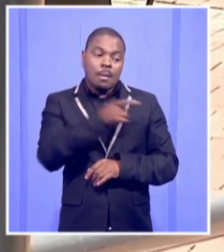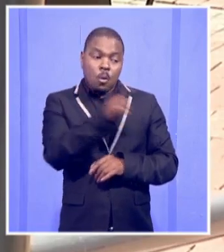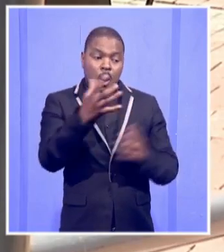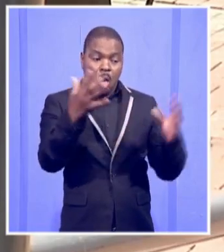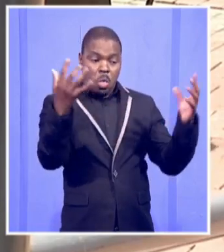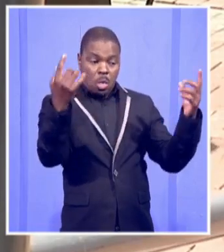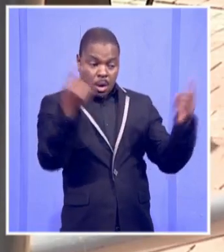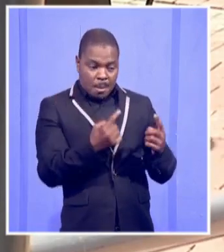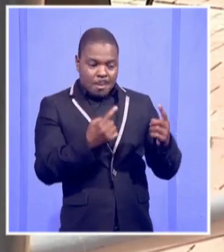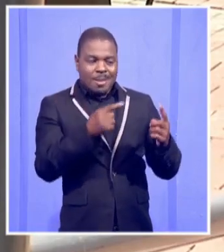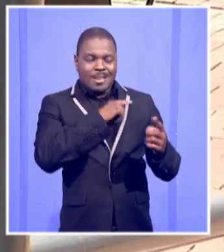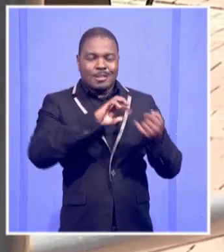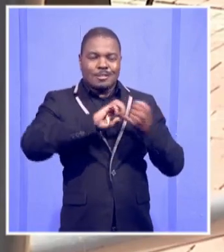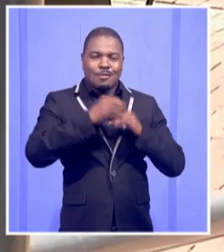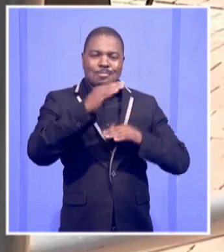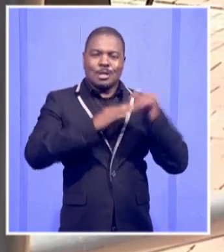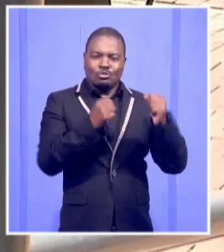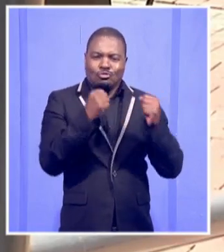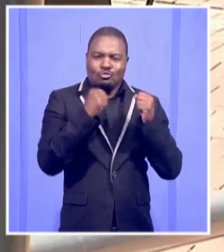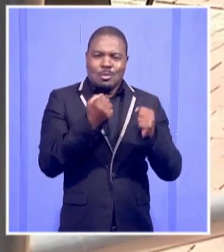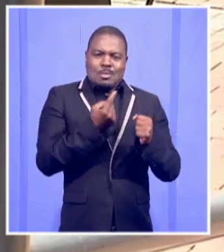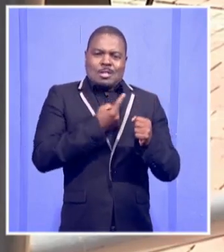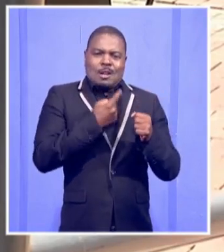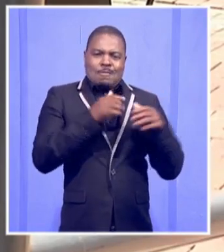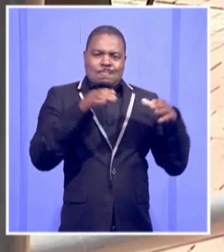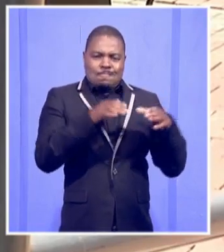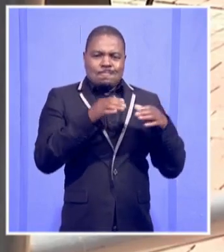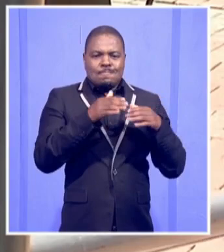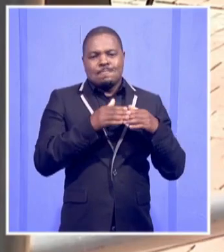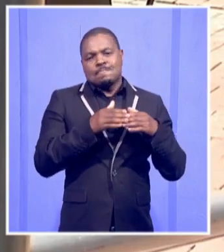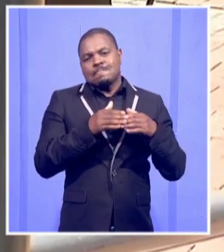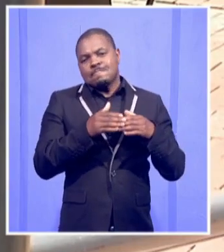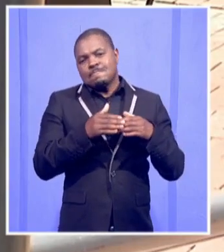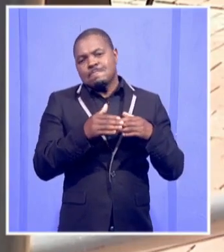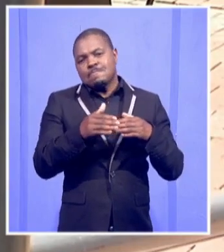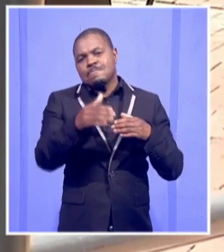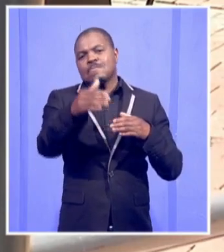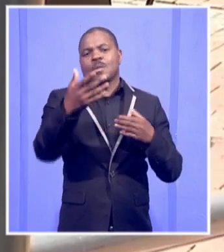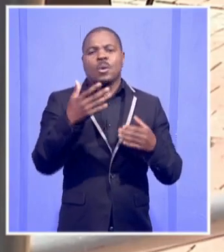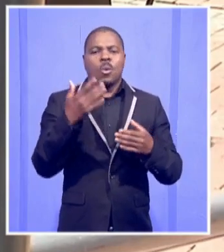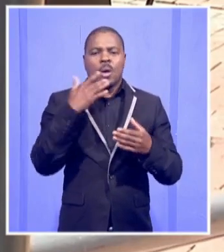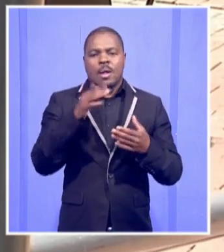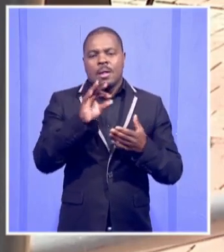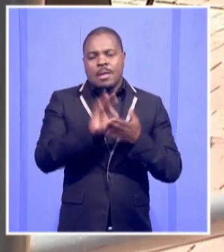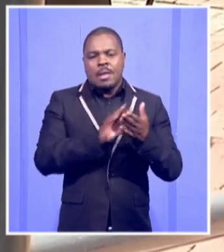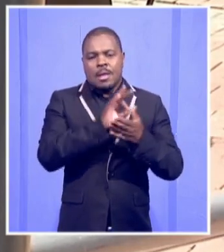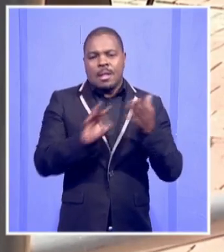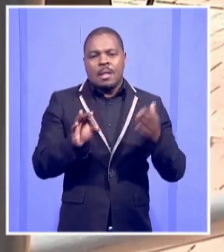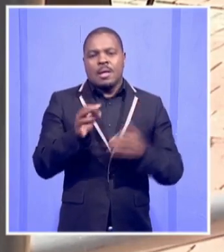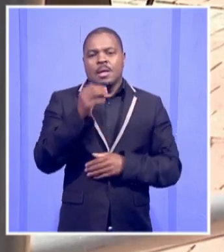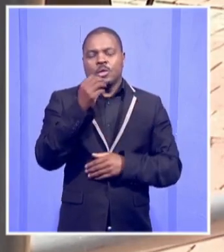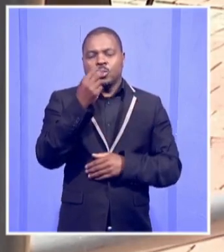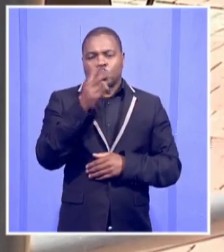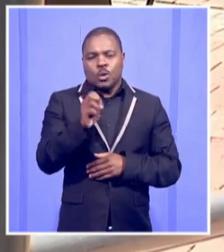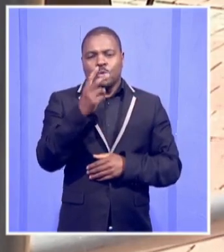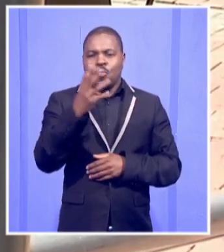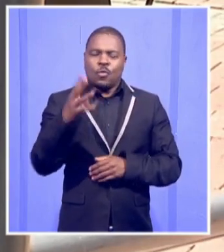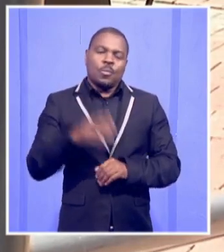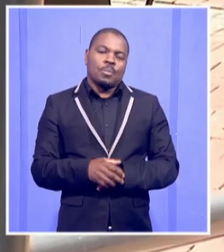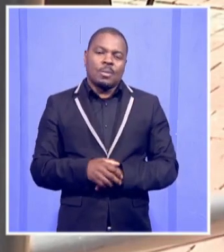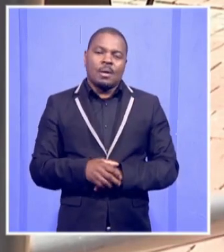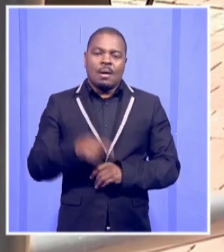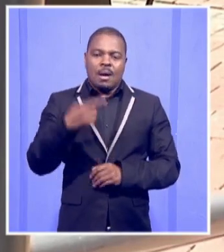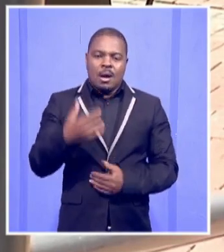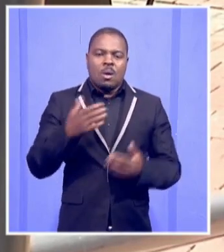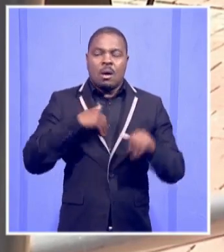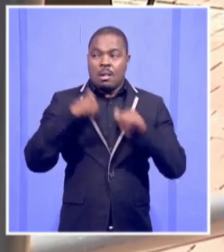themselves moving forward to the elective conference in 2024. With that, I will hand